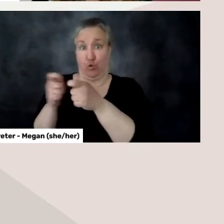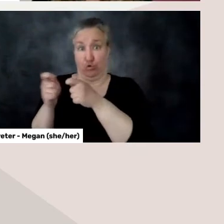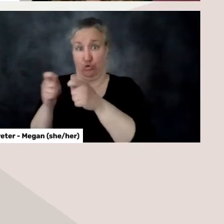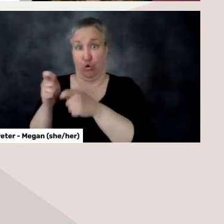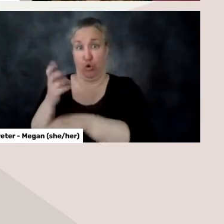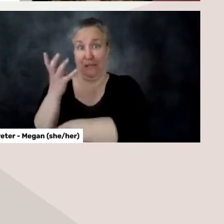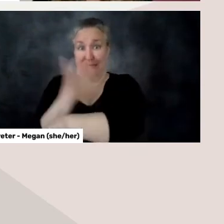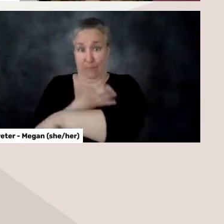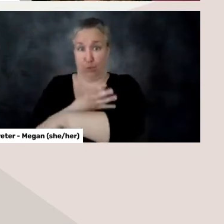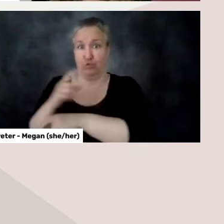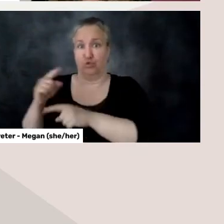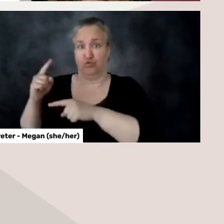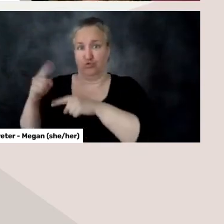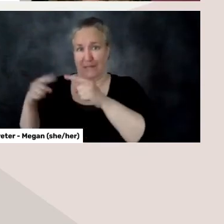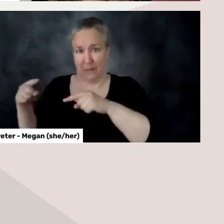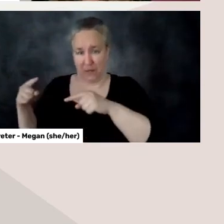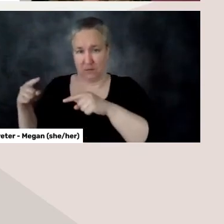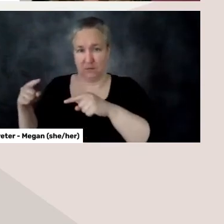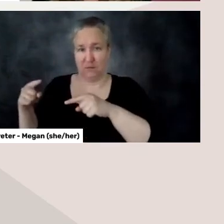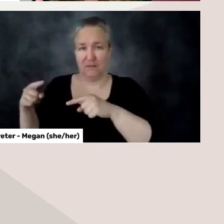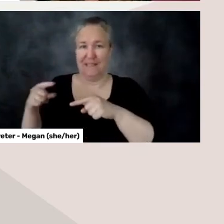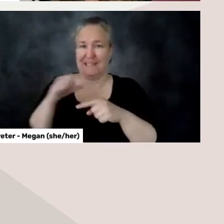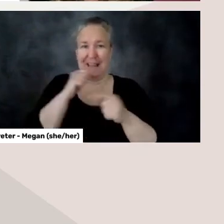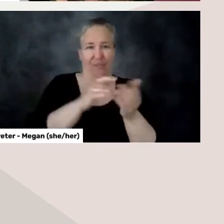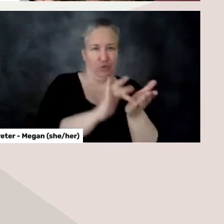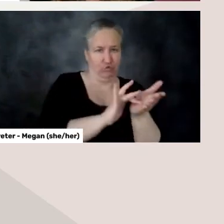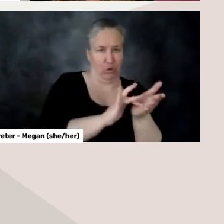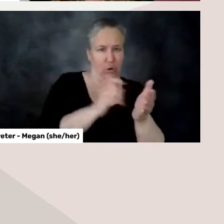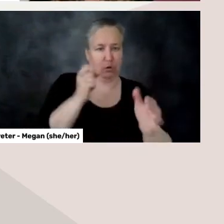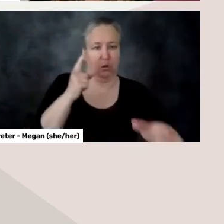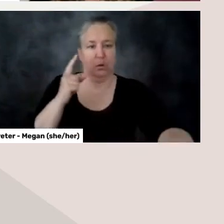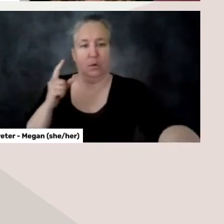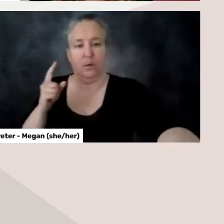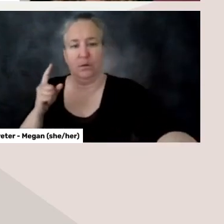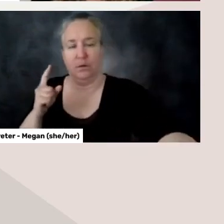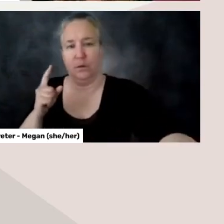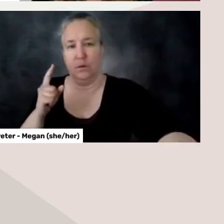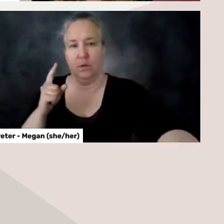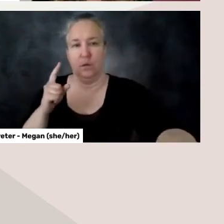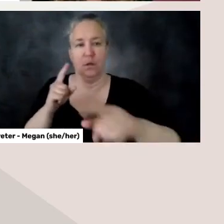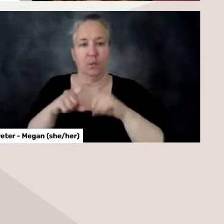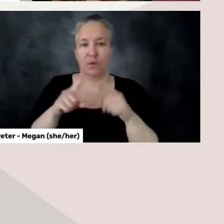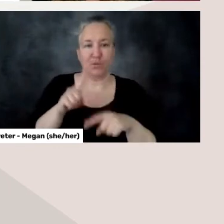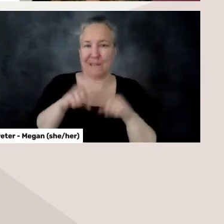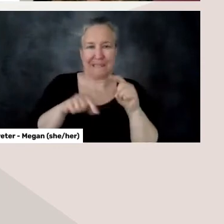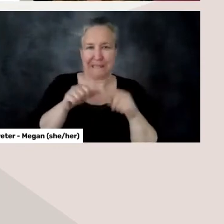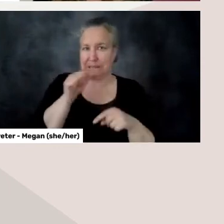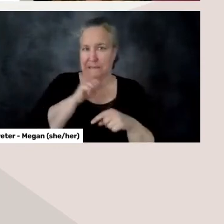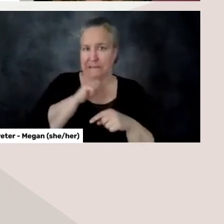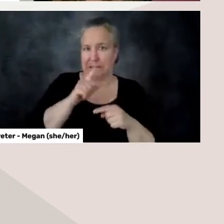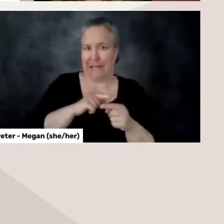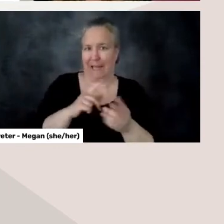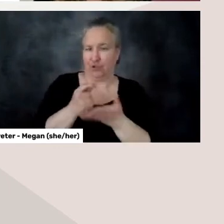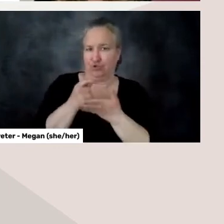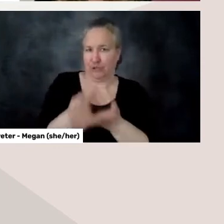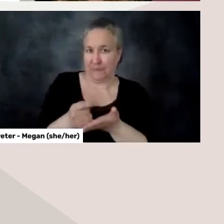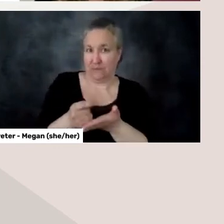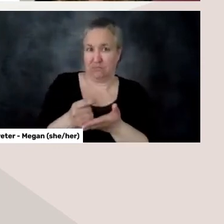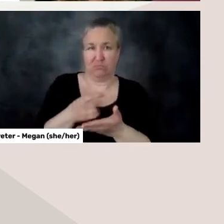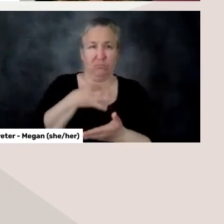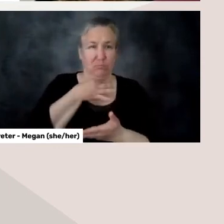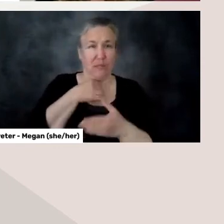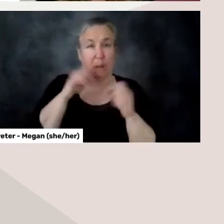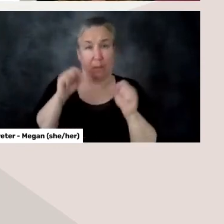chemo arm and not the trial drug, but you're not able to tolerate the treatment, is it possible to